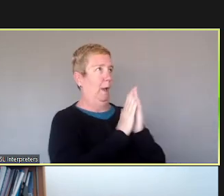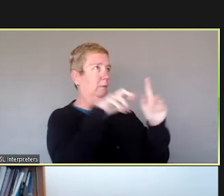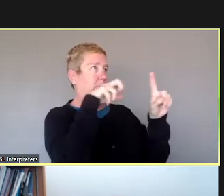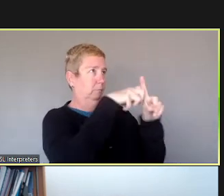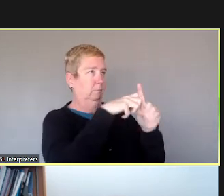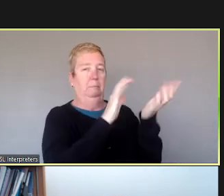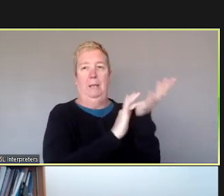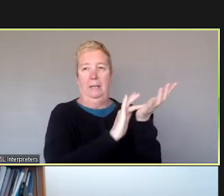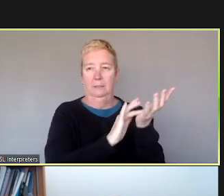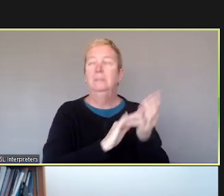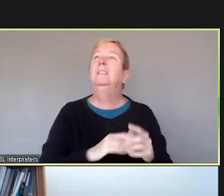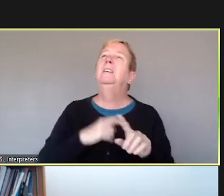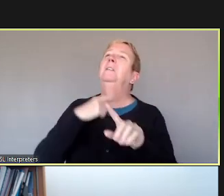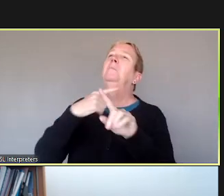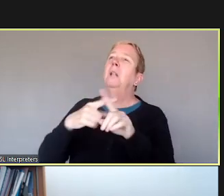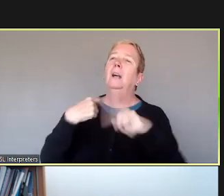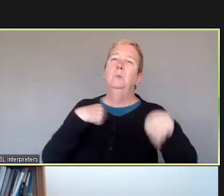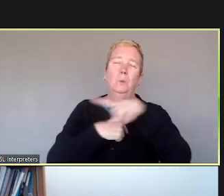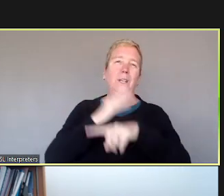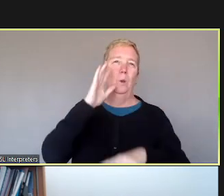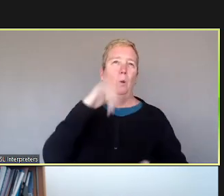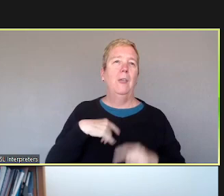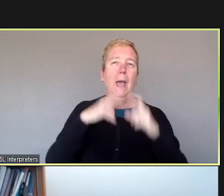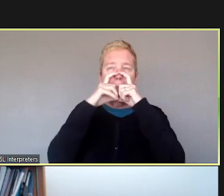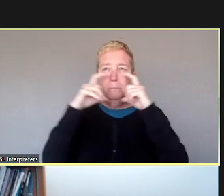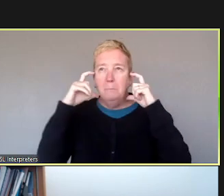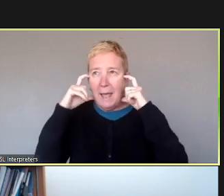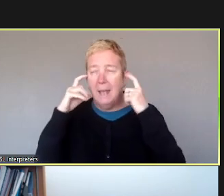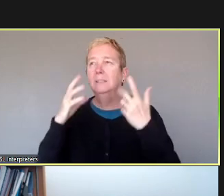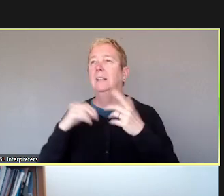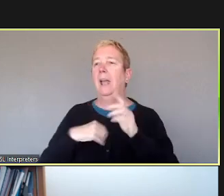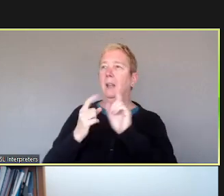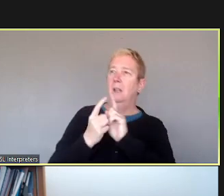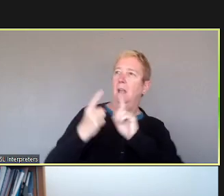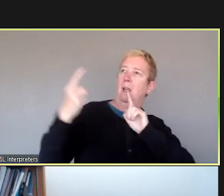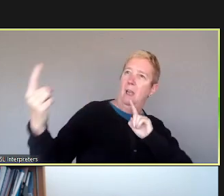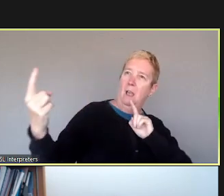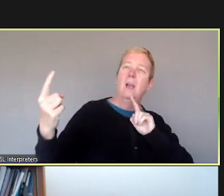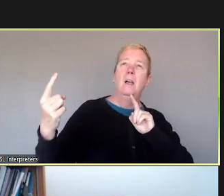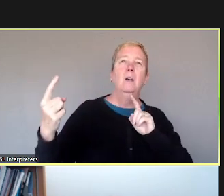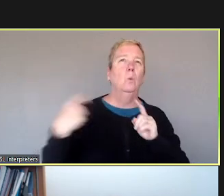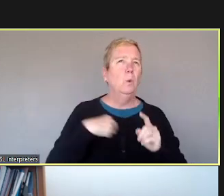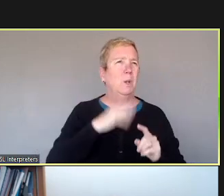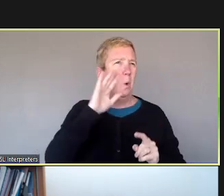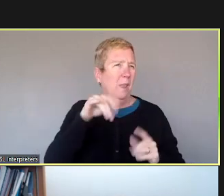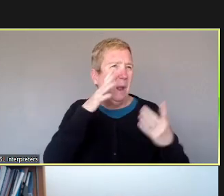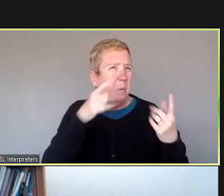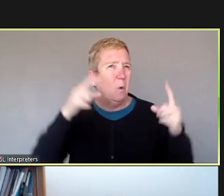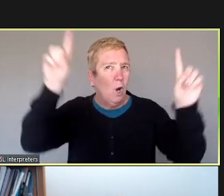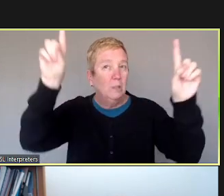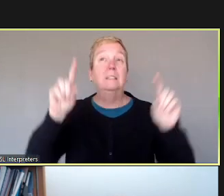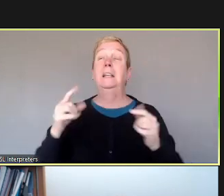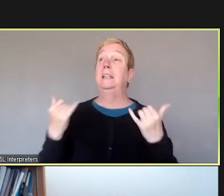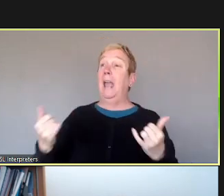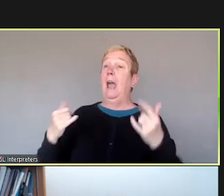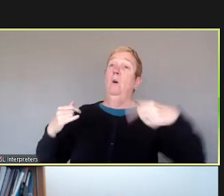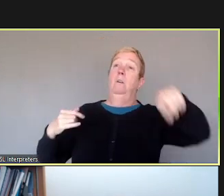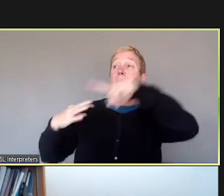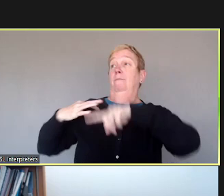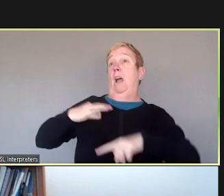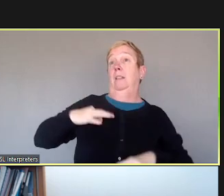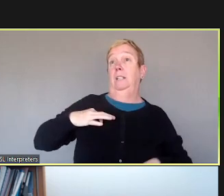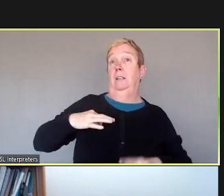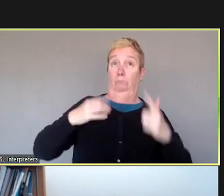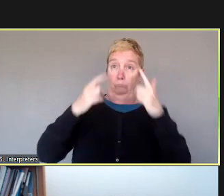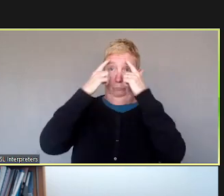and social distancing work, and while these are clearly voluntary, really should be considered to reduce